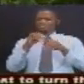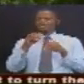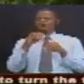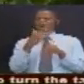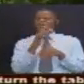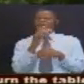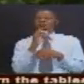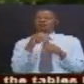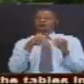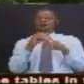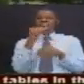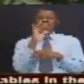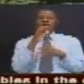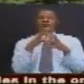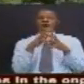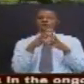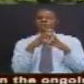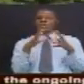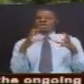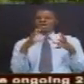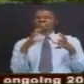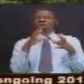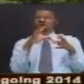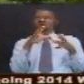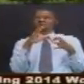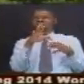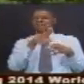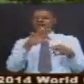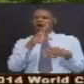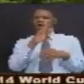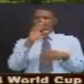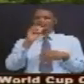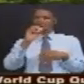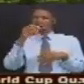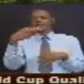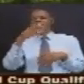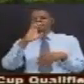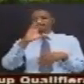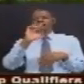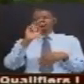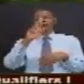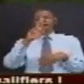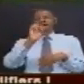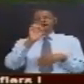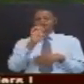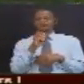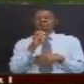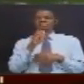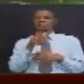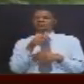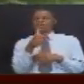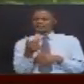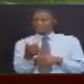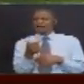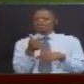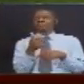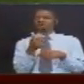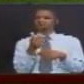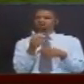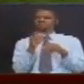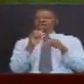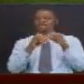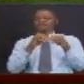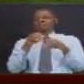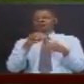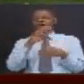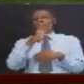visited they had planted more than 100 hectares uh some cooperatives some have by the time i was there they have planted